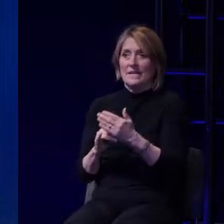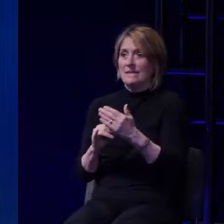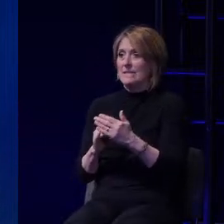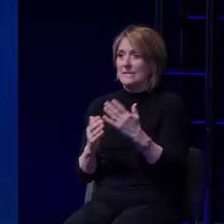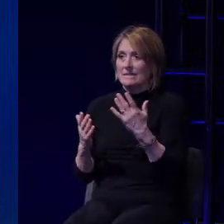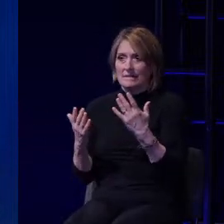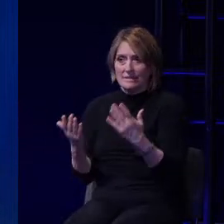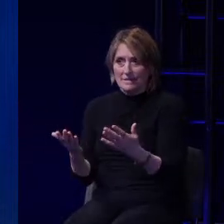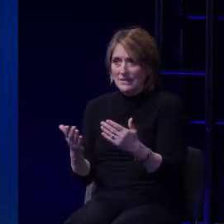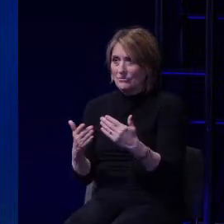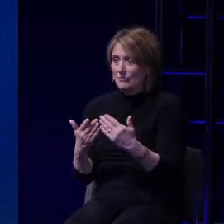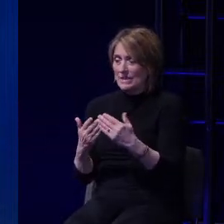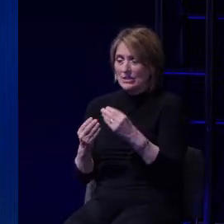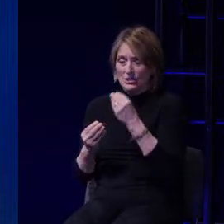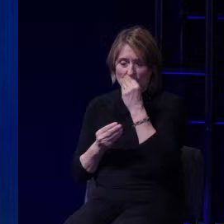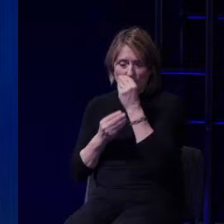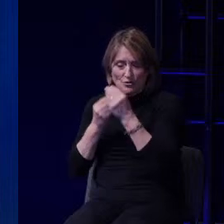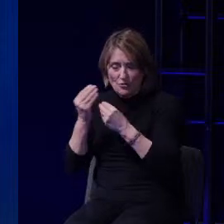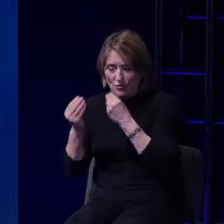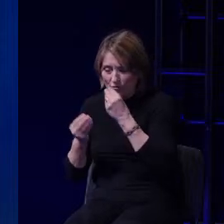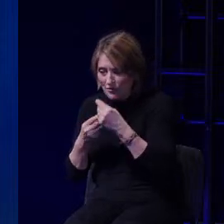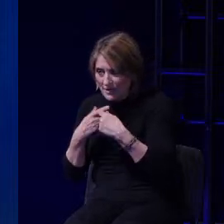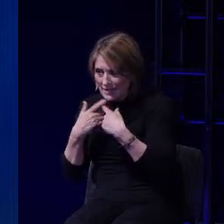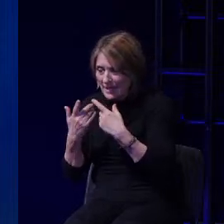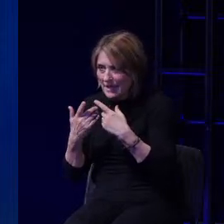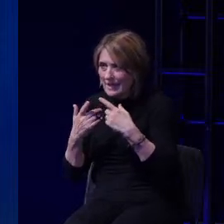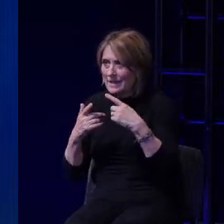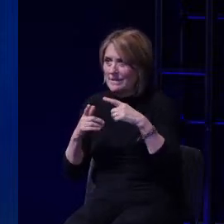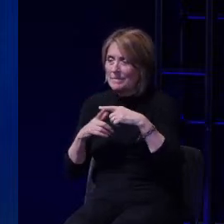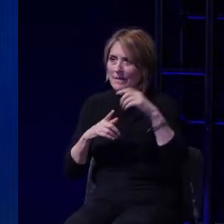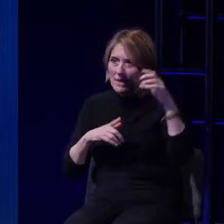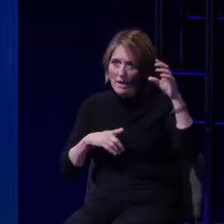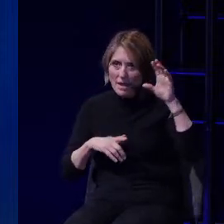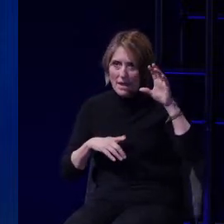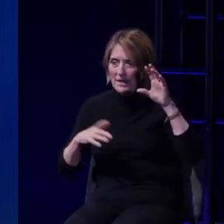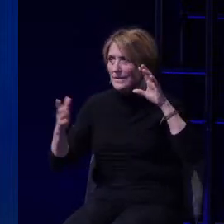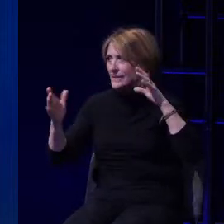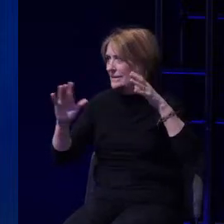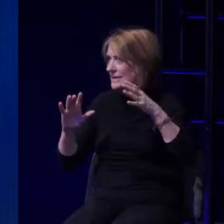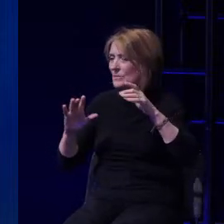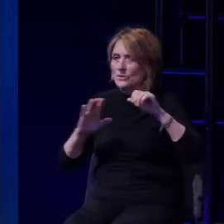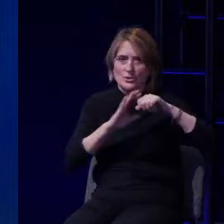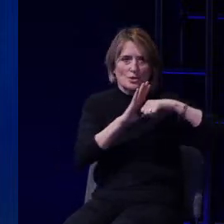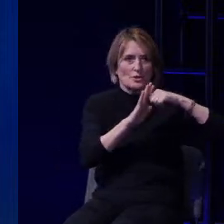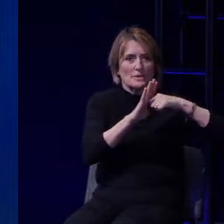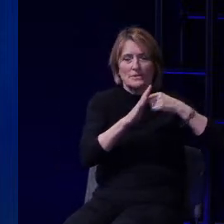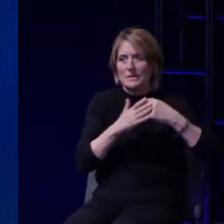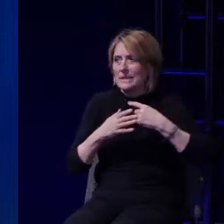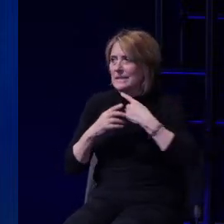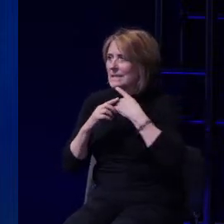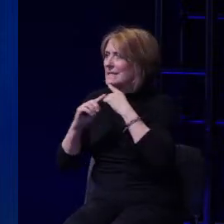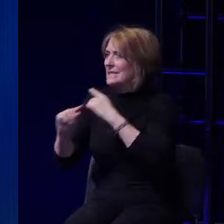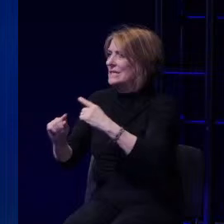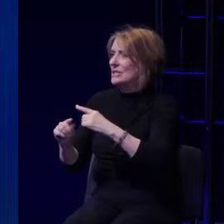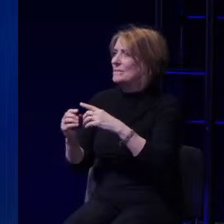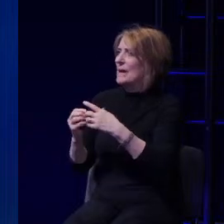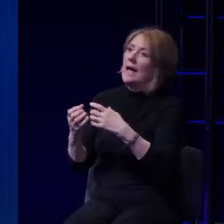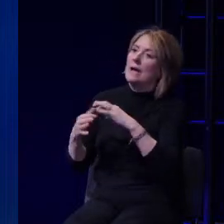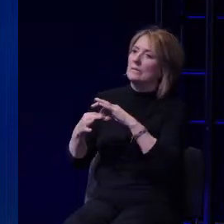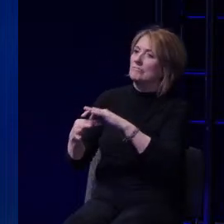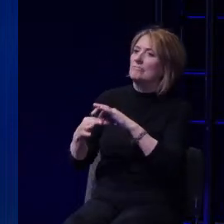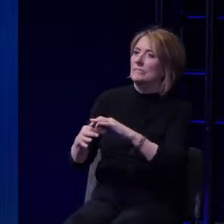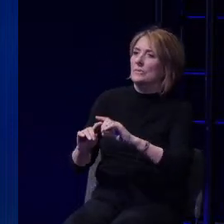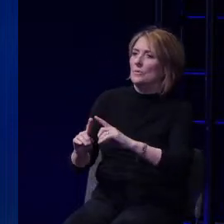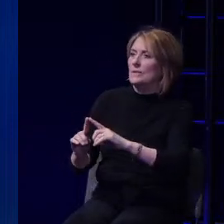about. It's, you know, storytelling and where you're putting the camera, where you're putting the light, which documentary teaches you. But as far as how to interact with all the